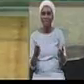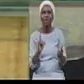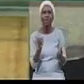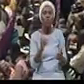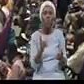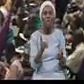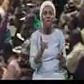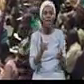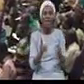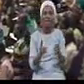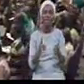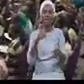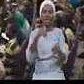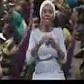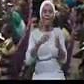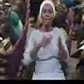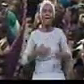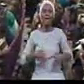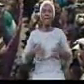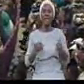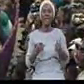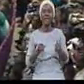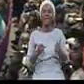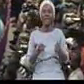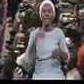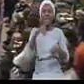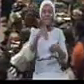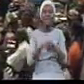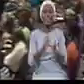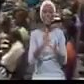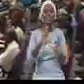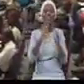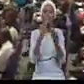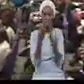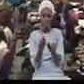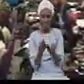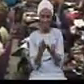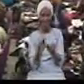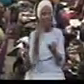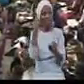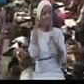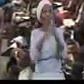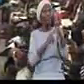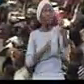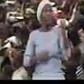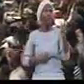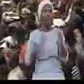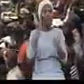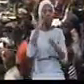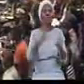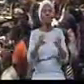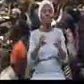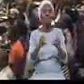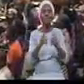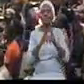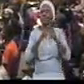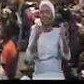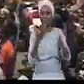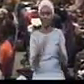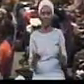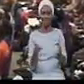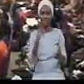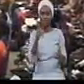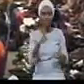whose life? In whose family? For the Lord will do great things. Be not